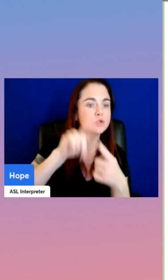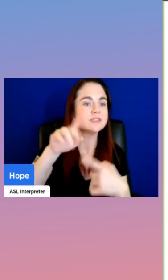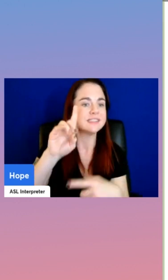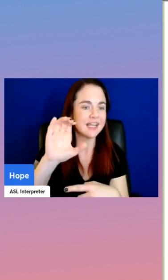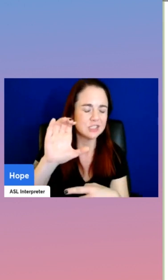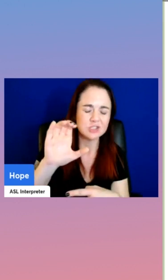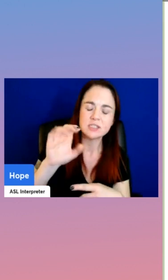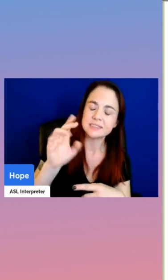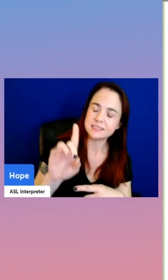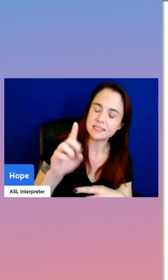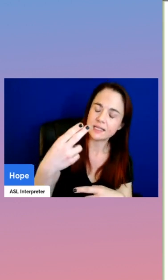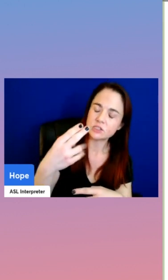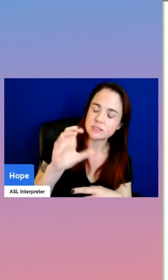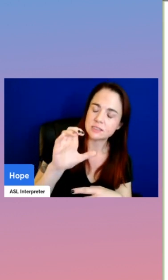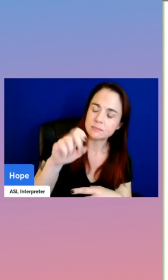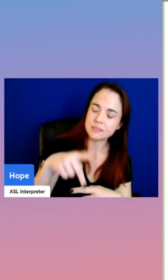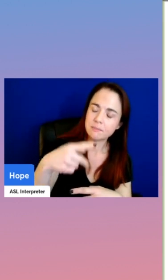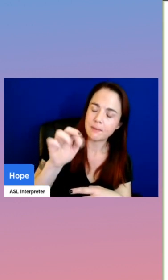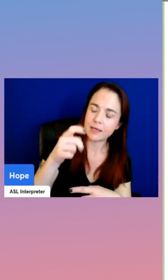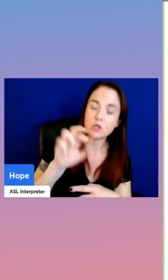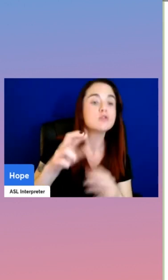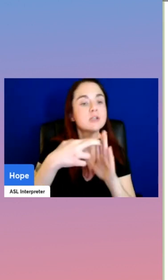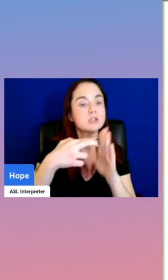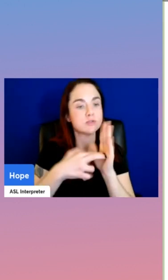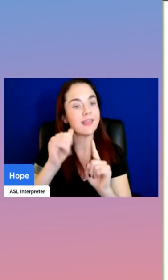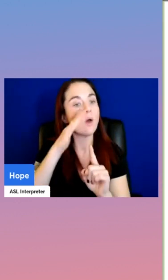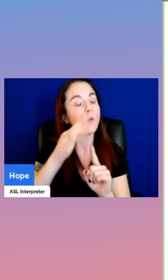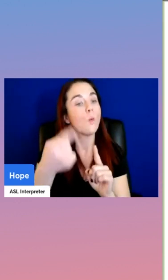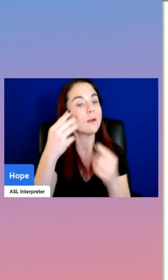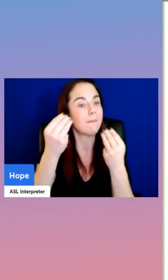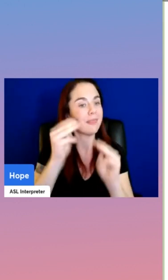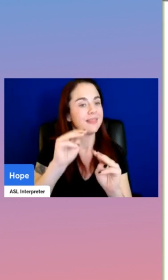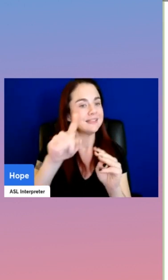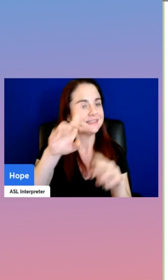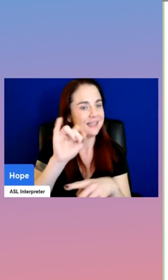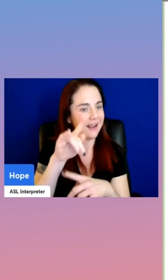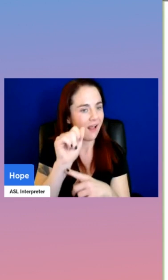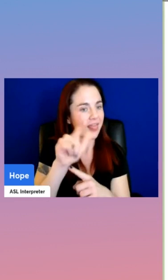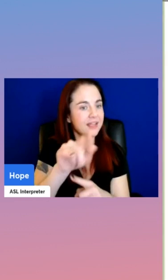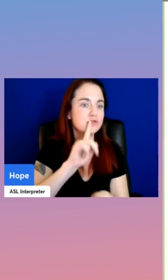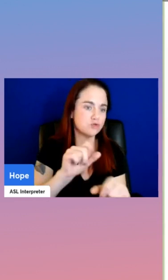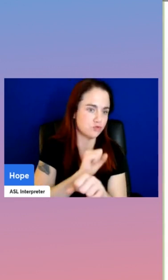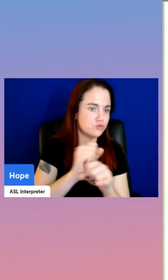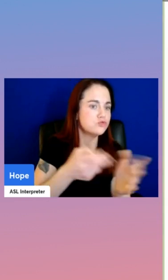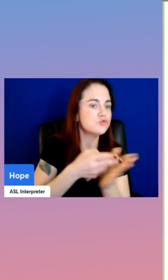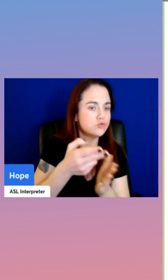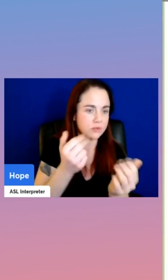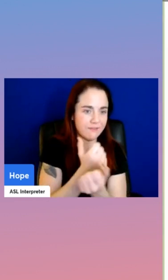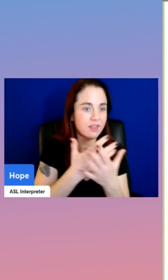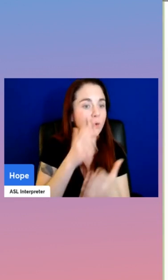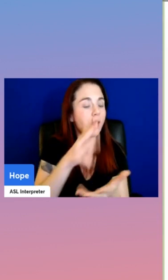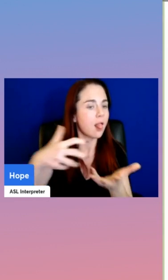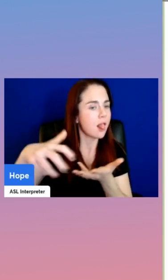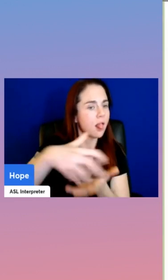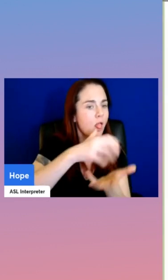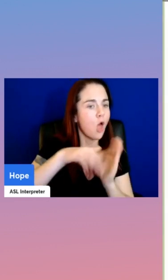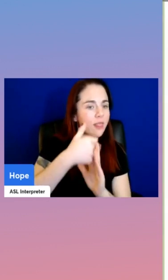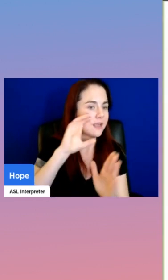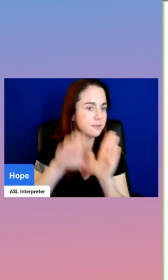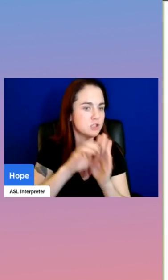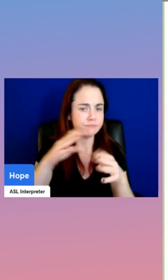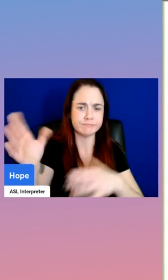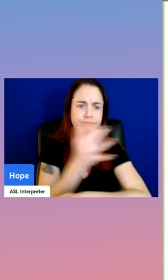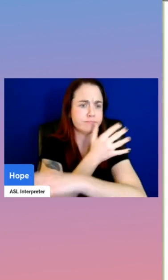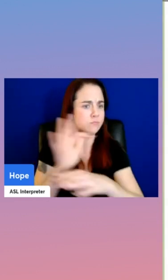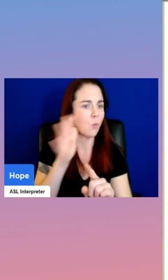Packer registry, which will act as a single metadata source of truth, and which will aggregate all of the OS images built across all of your cloud service providers or